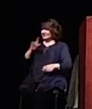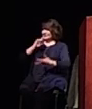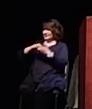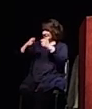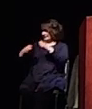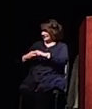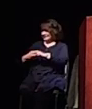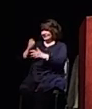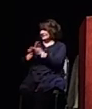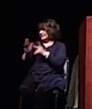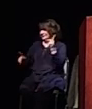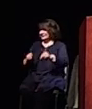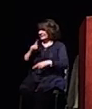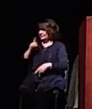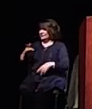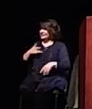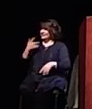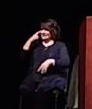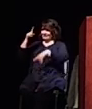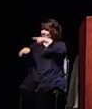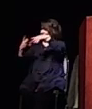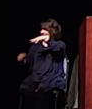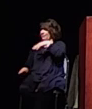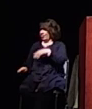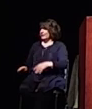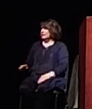also for some people can be very invisible.